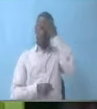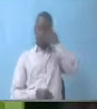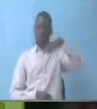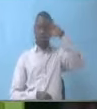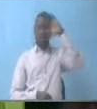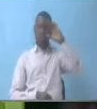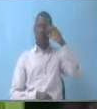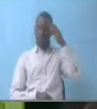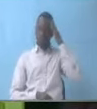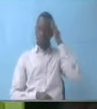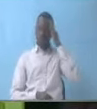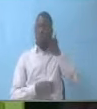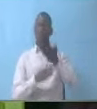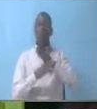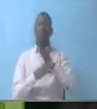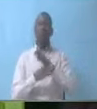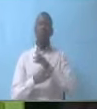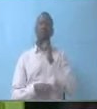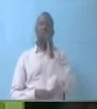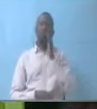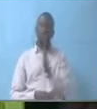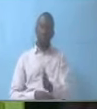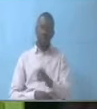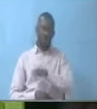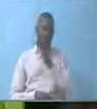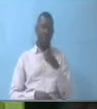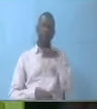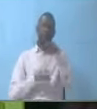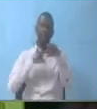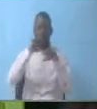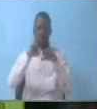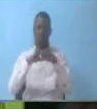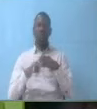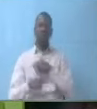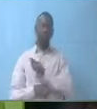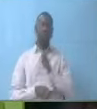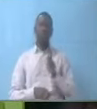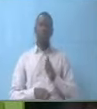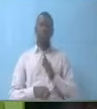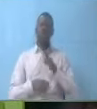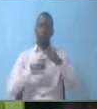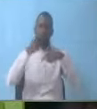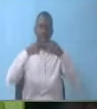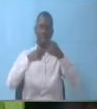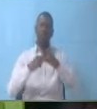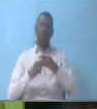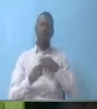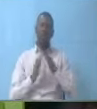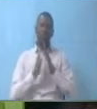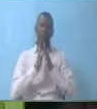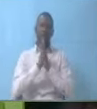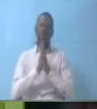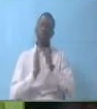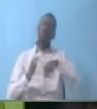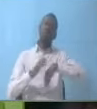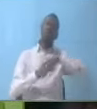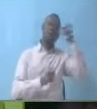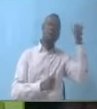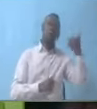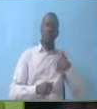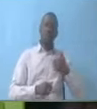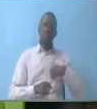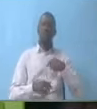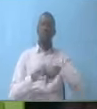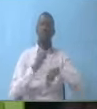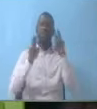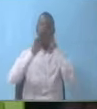discern between truth and falsehood. And we continue to pray for the populace, the diaspora,